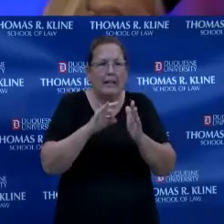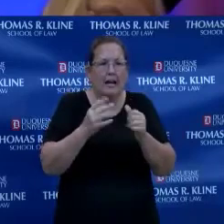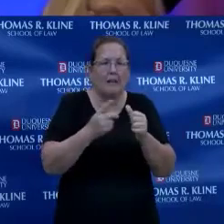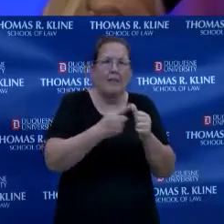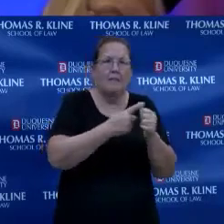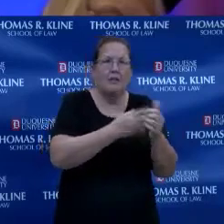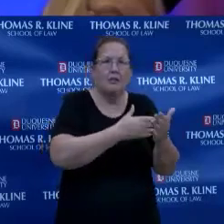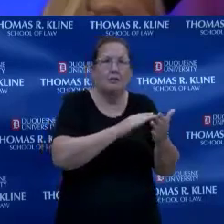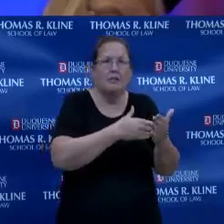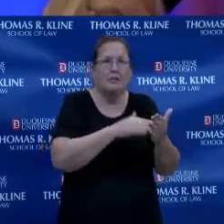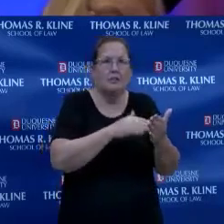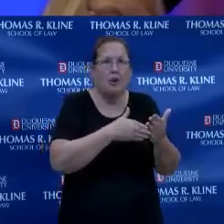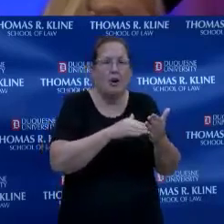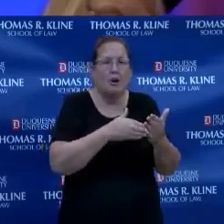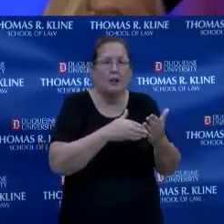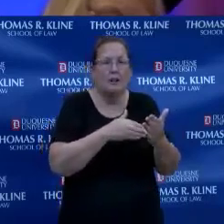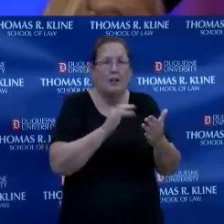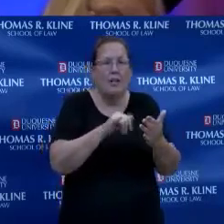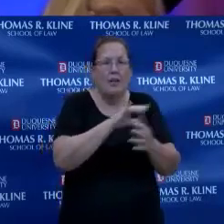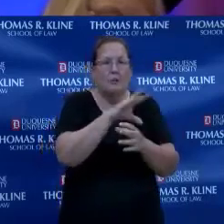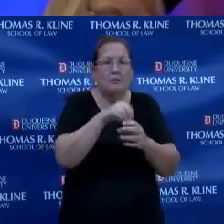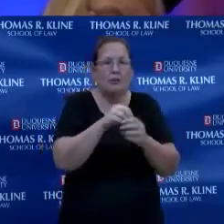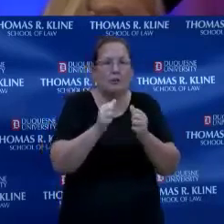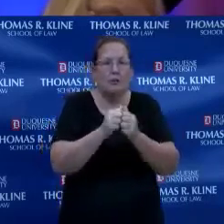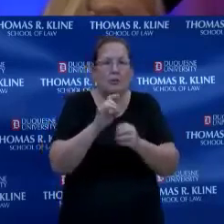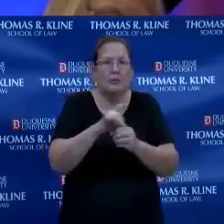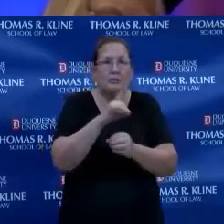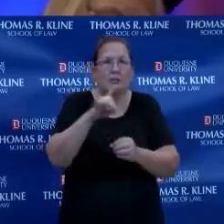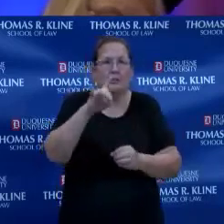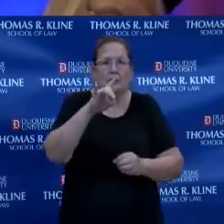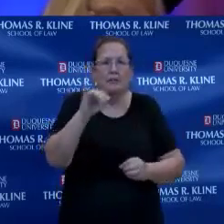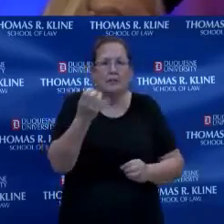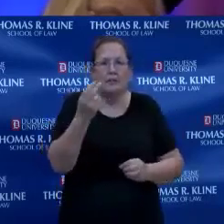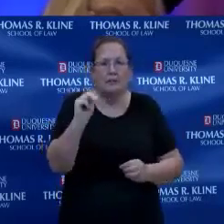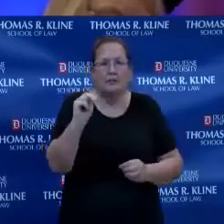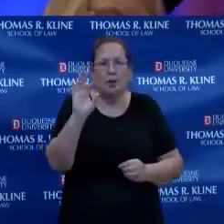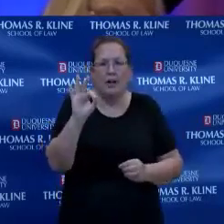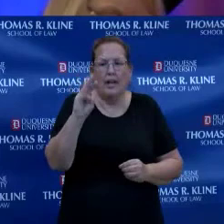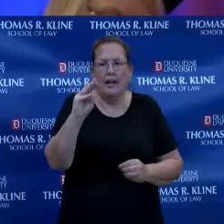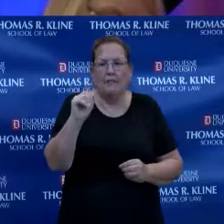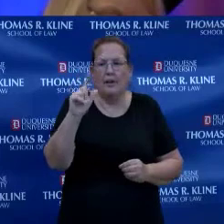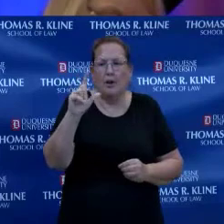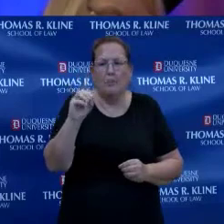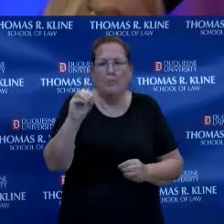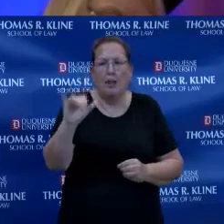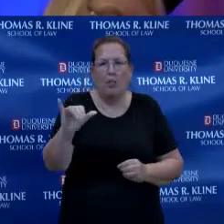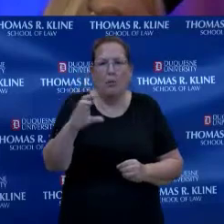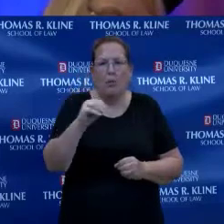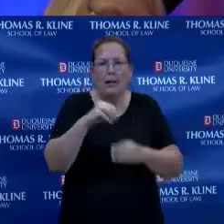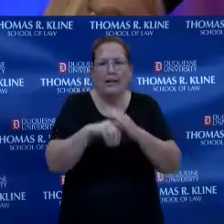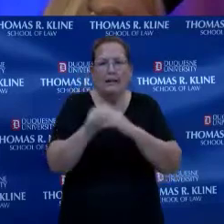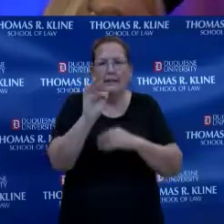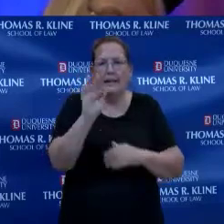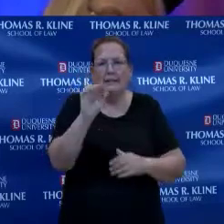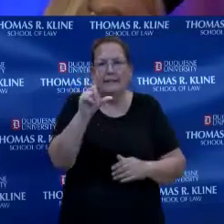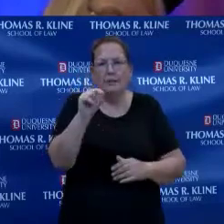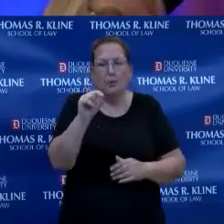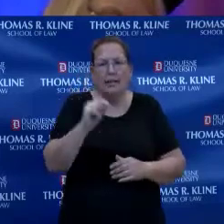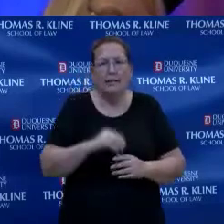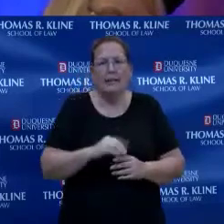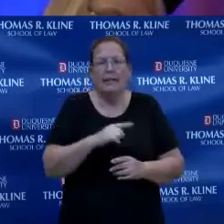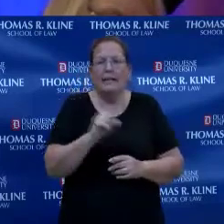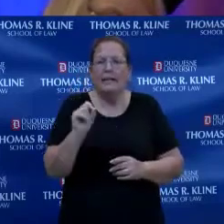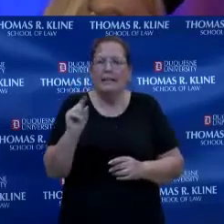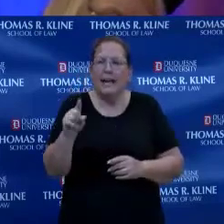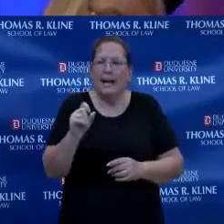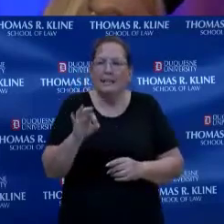in part written by Spiritan Reverend John F. Malloy in 1920. He asked that the